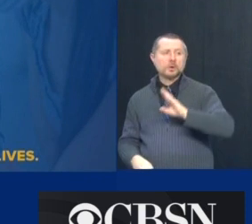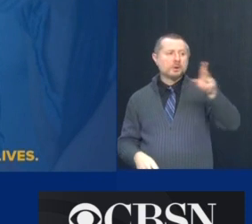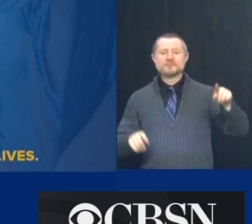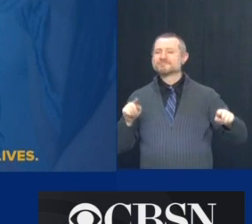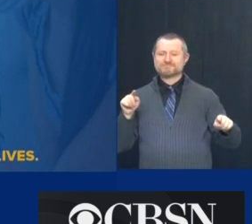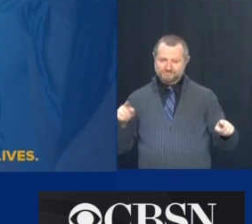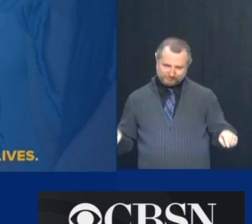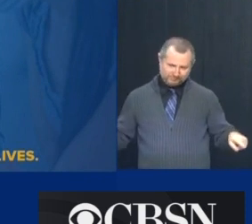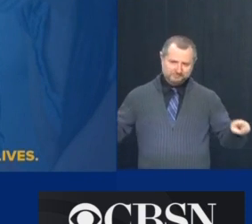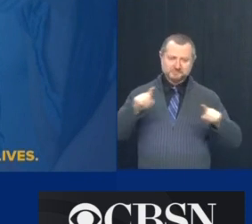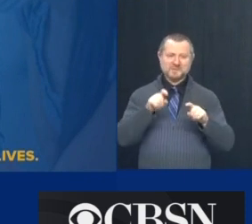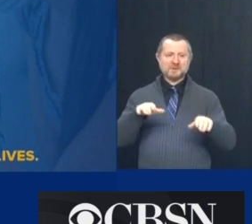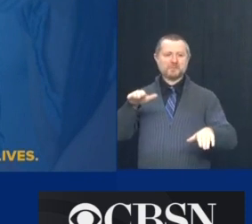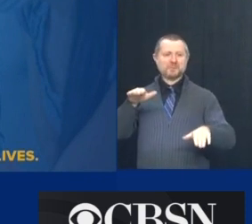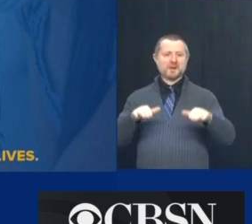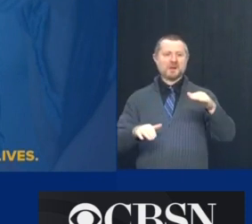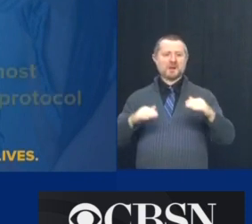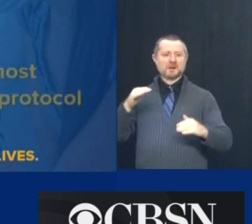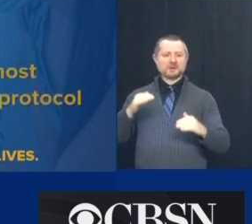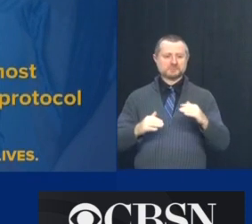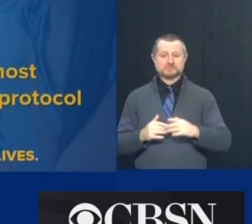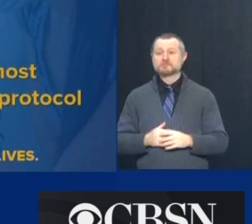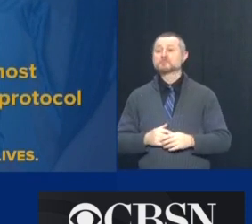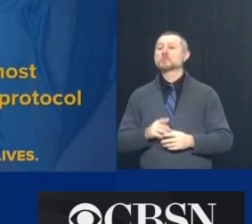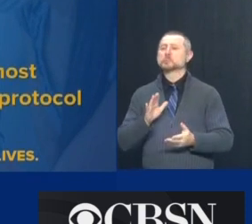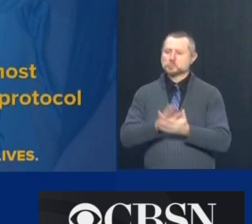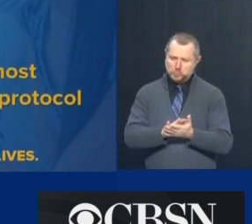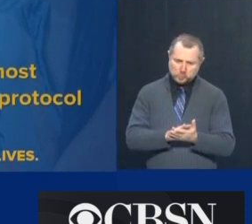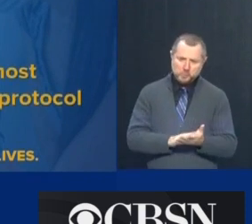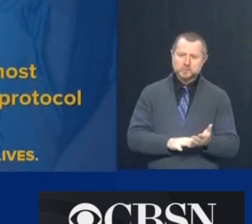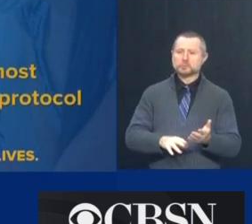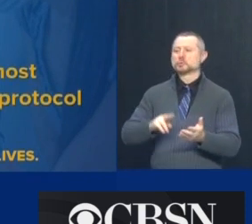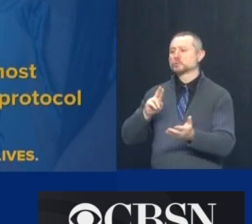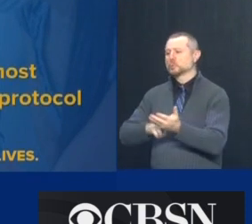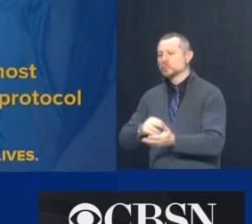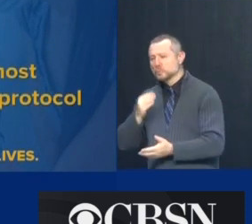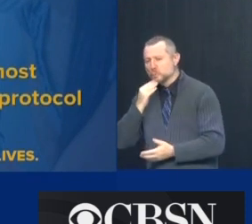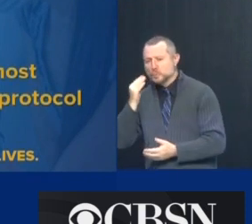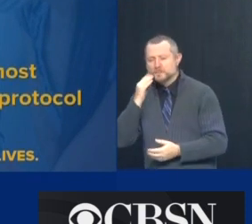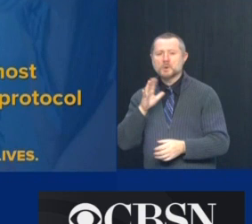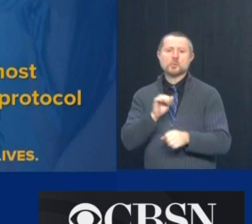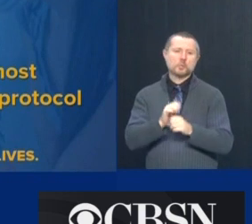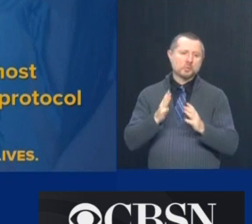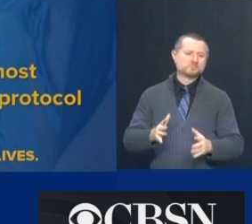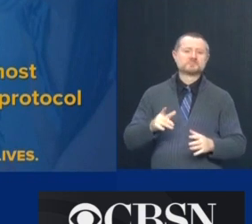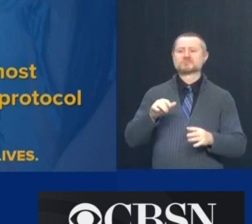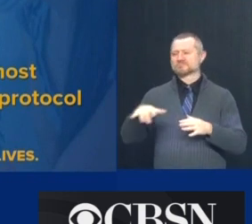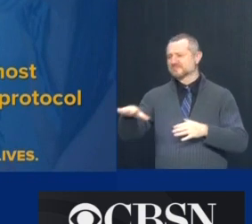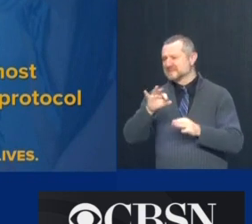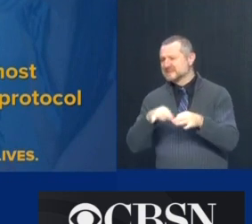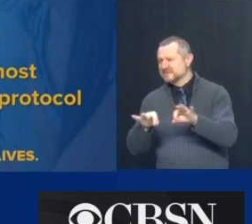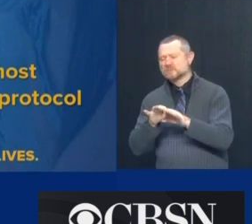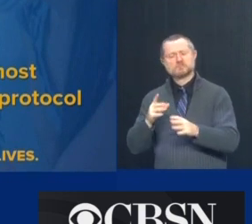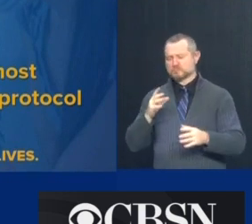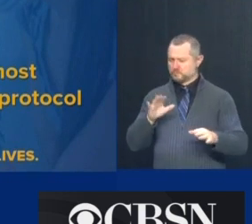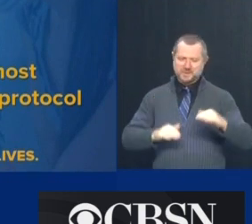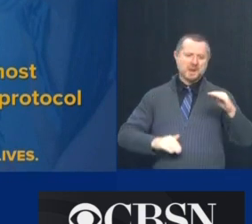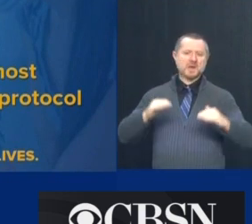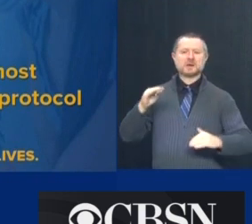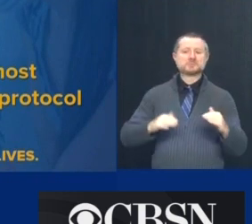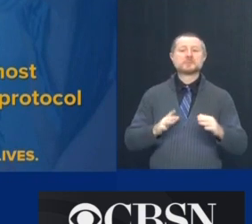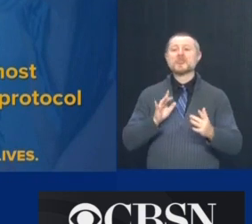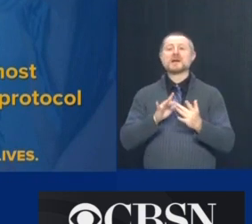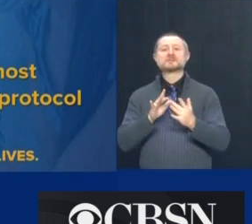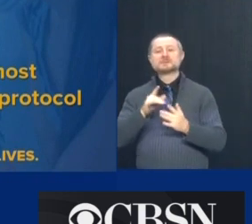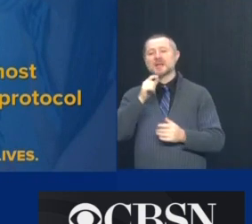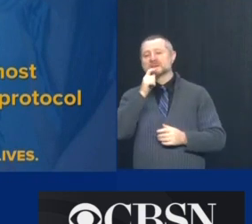You have to fairly distribute the tests. We've talked to all sorts of experts all across the